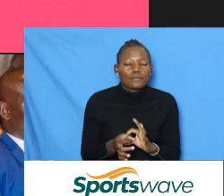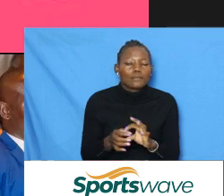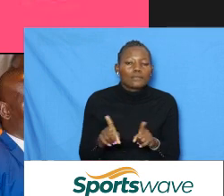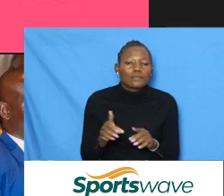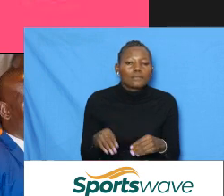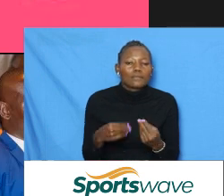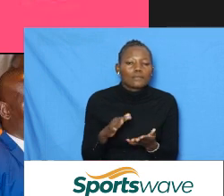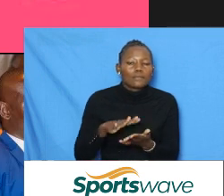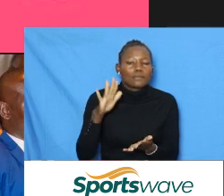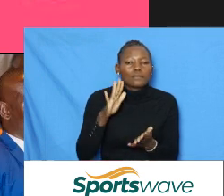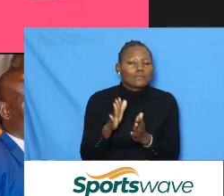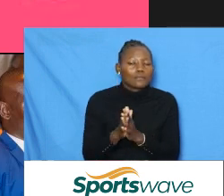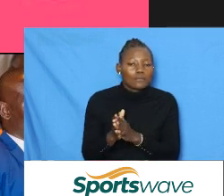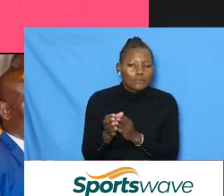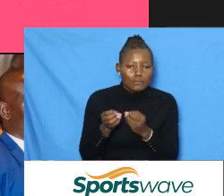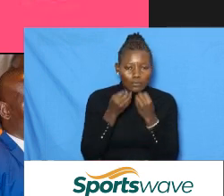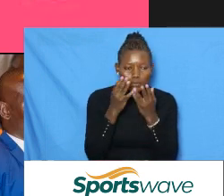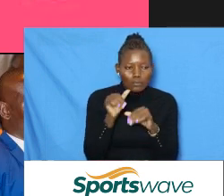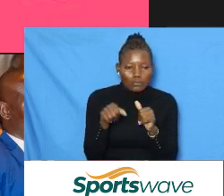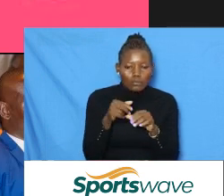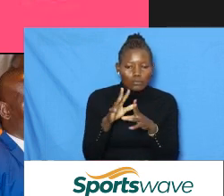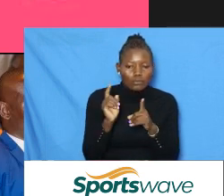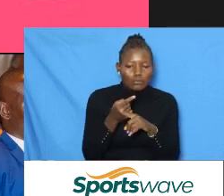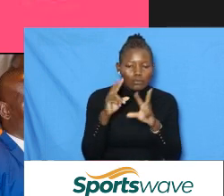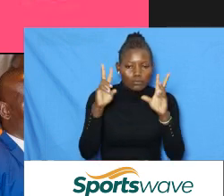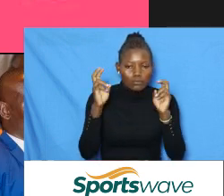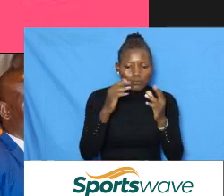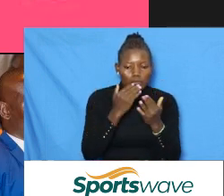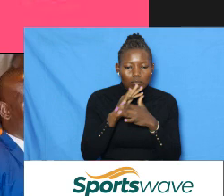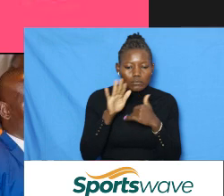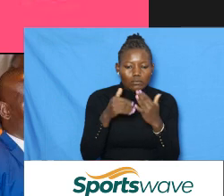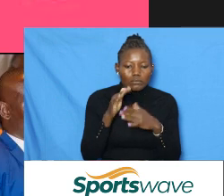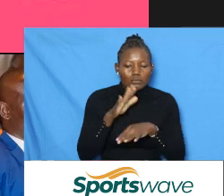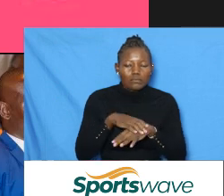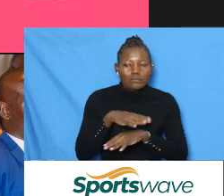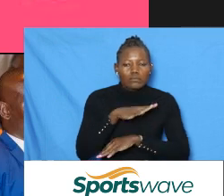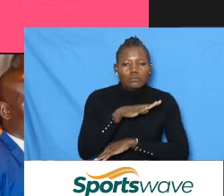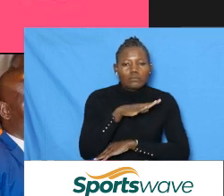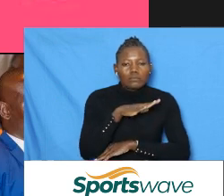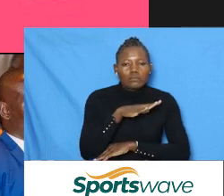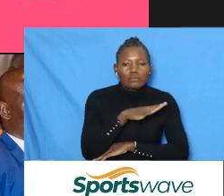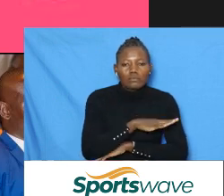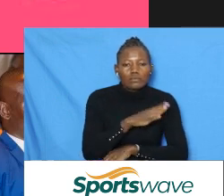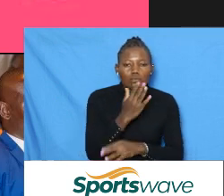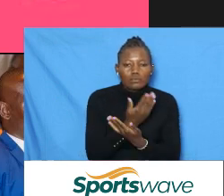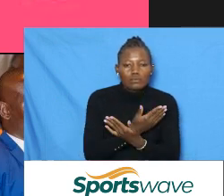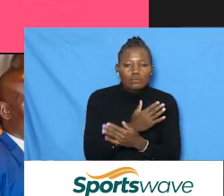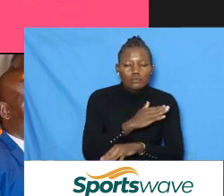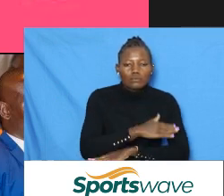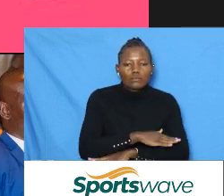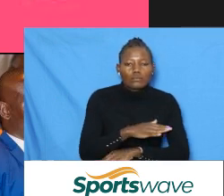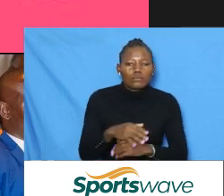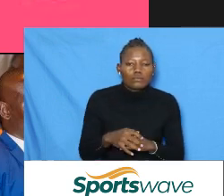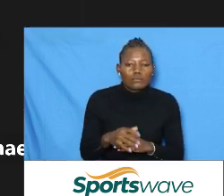giving more insights into these topics. Otherwise, thank you all and have a good evening. See you next time.